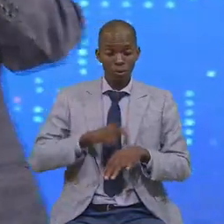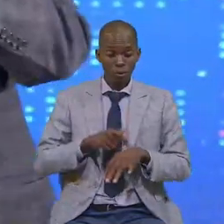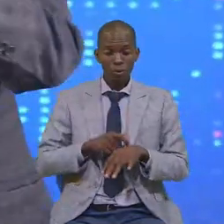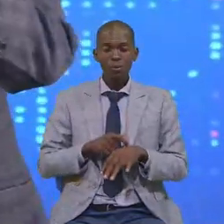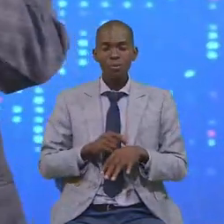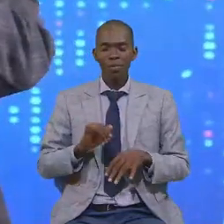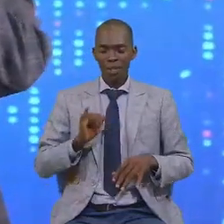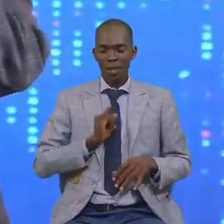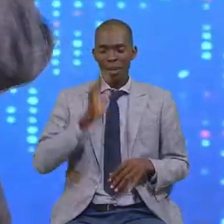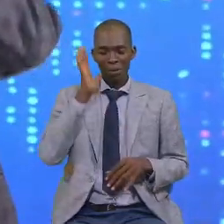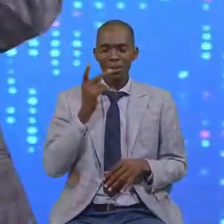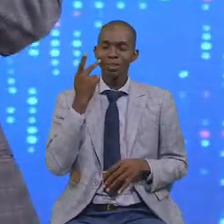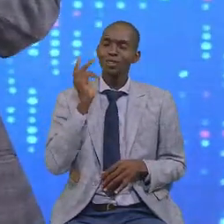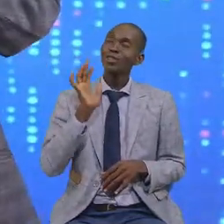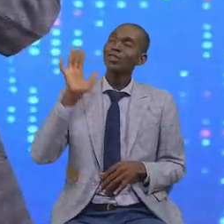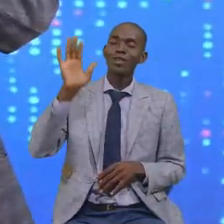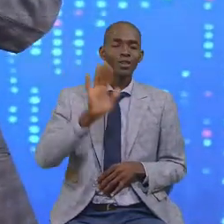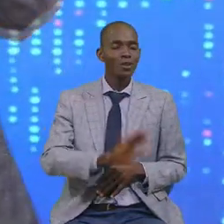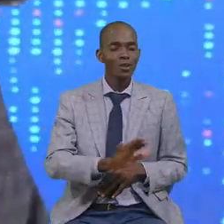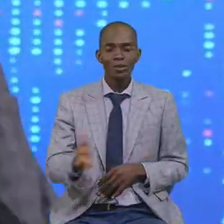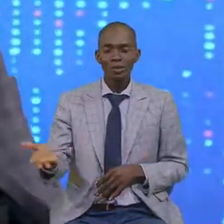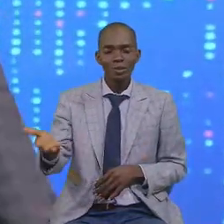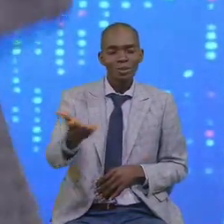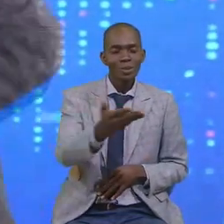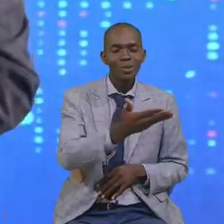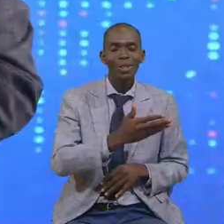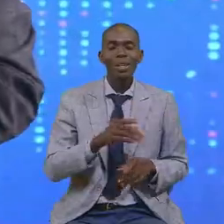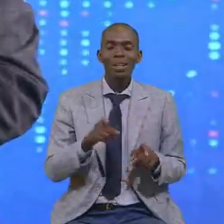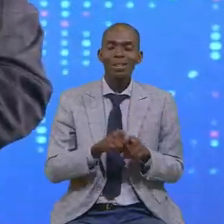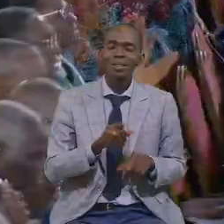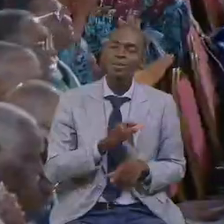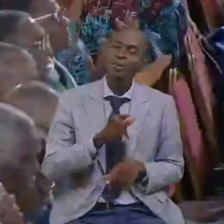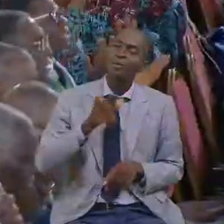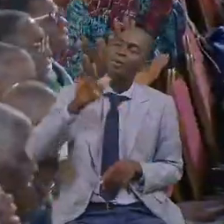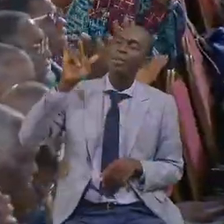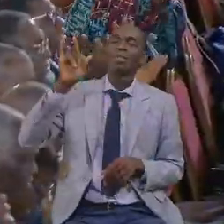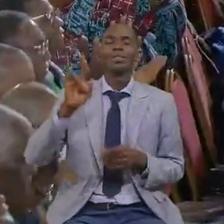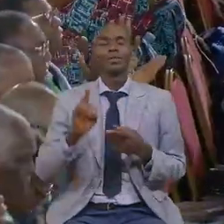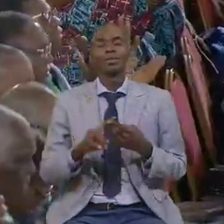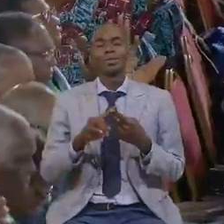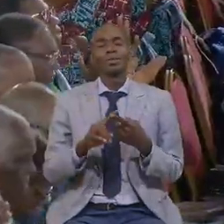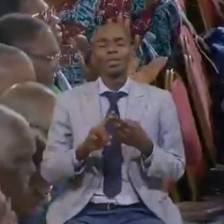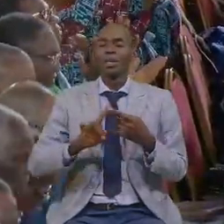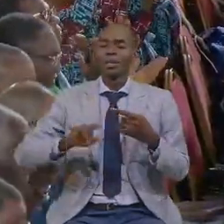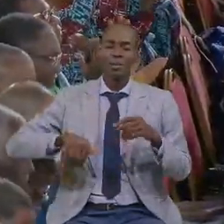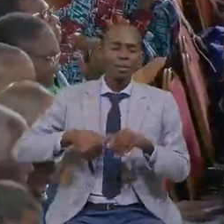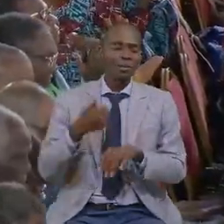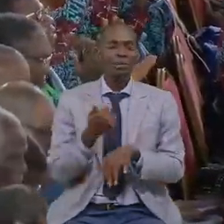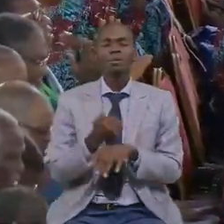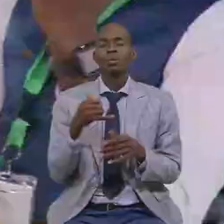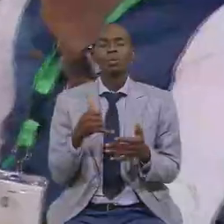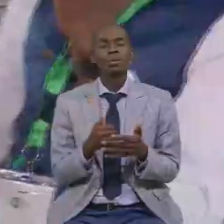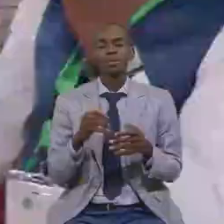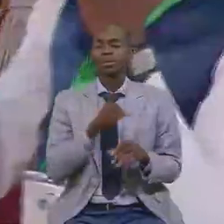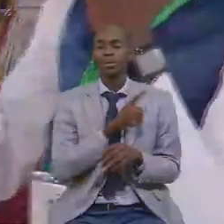your children where they're flying to. Confirm it, Lord, in every